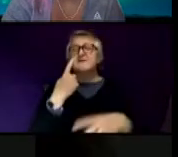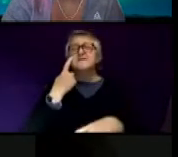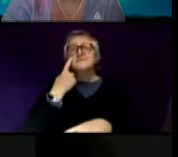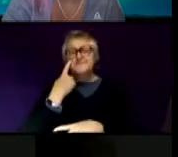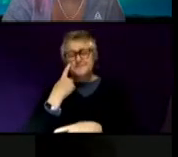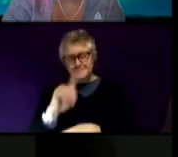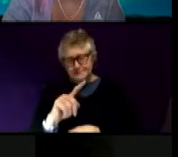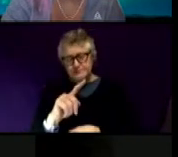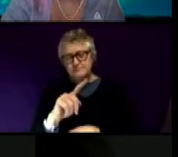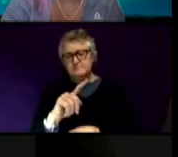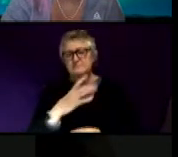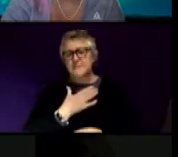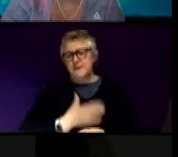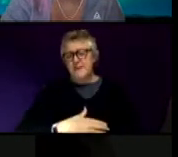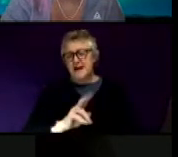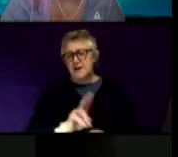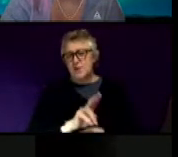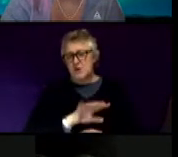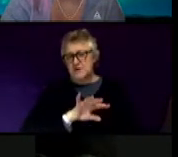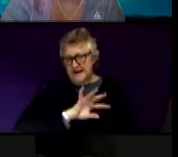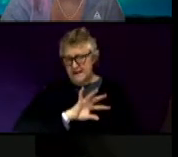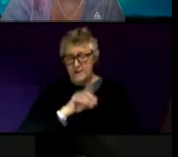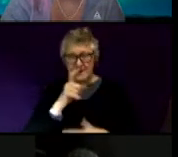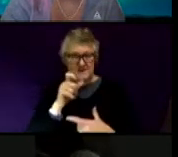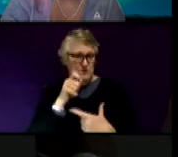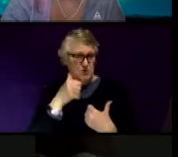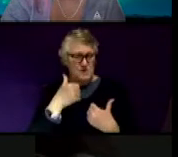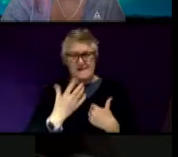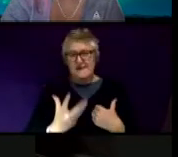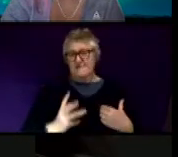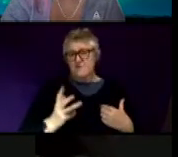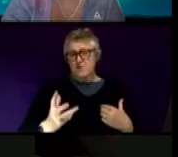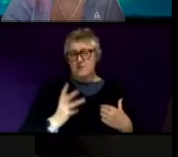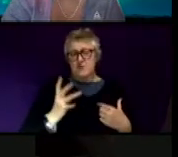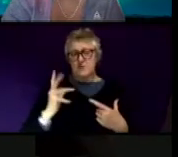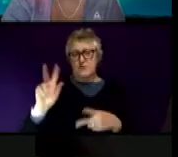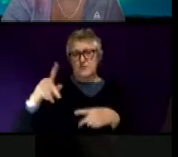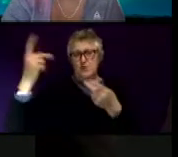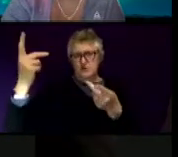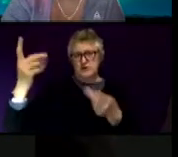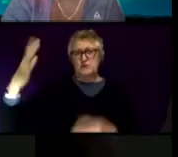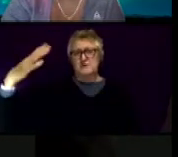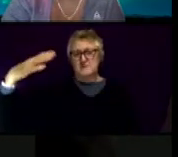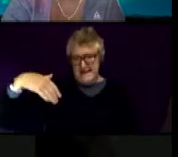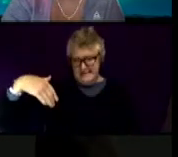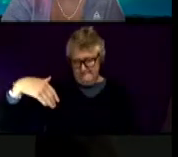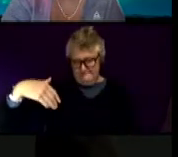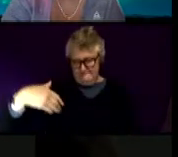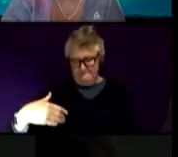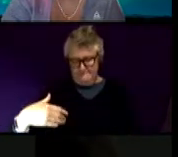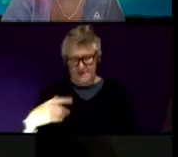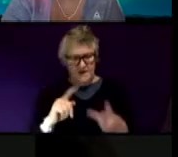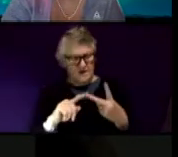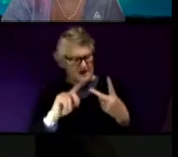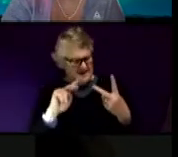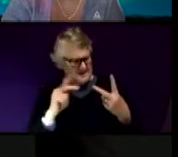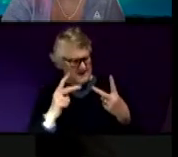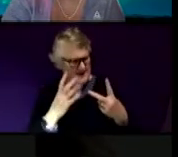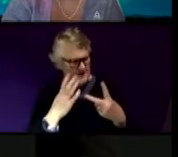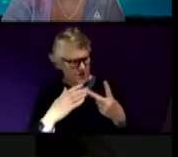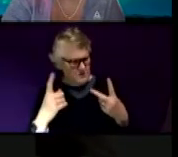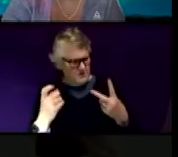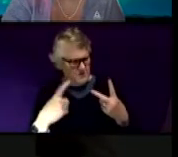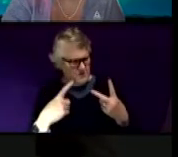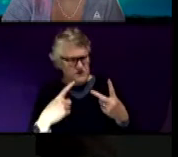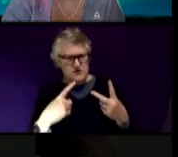policy, because we don't have that formal proposal at this point. And there was a second part to that question, and what was